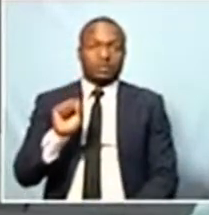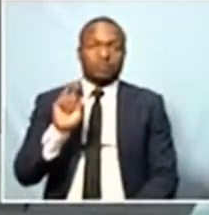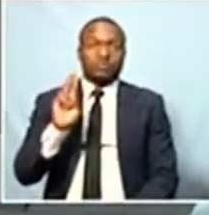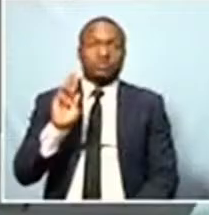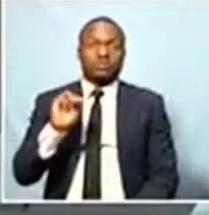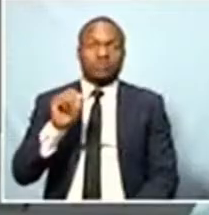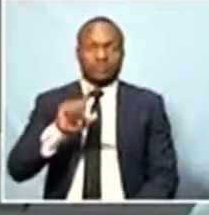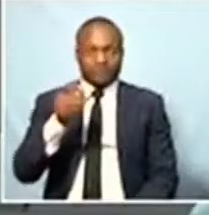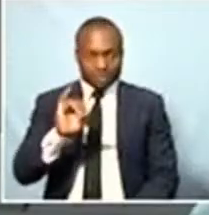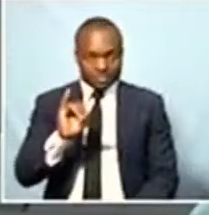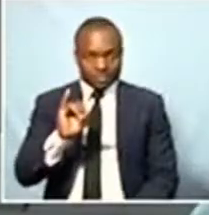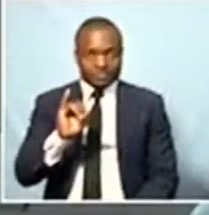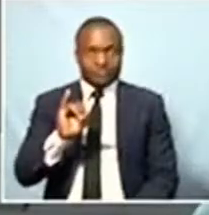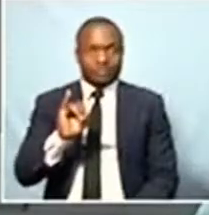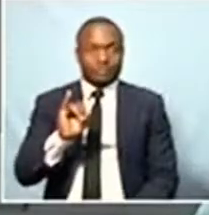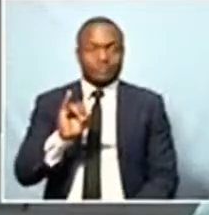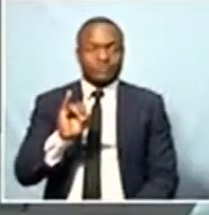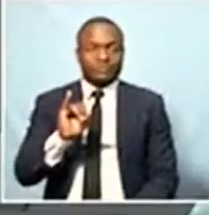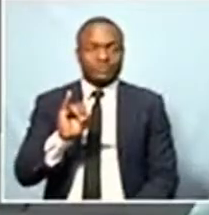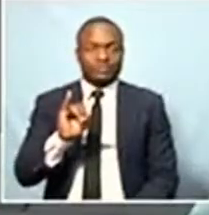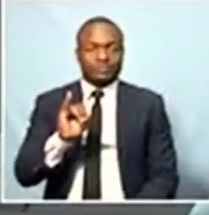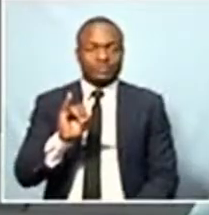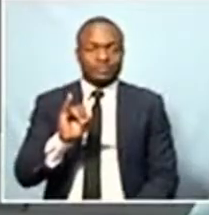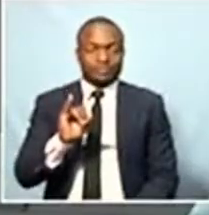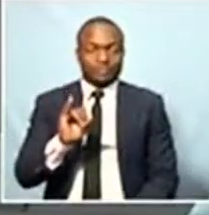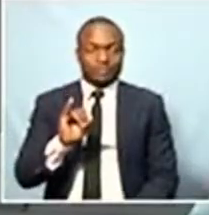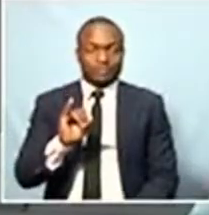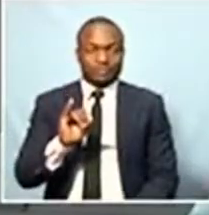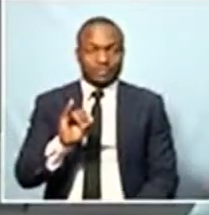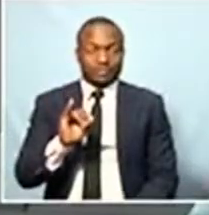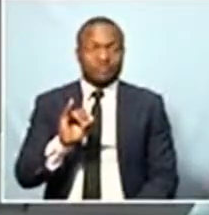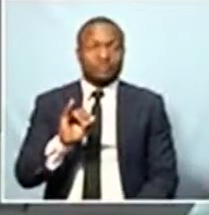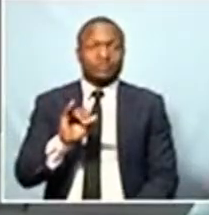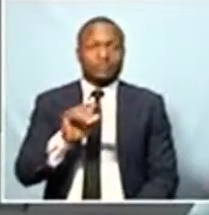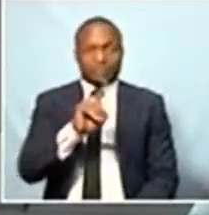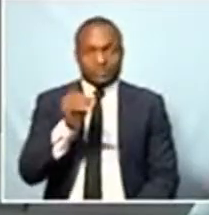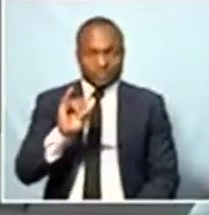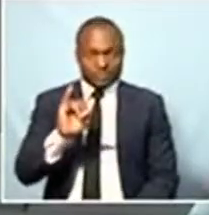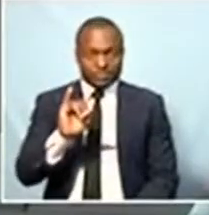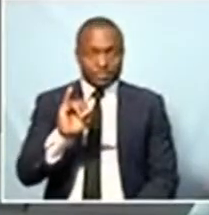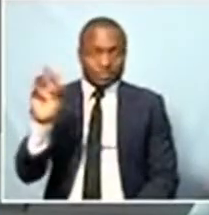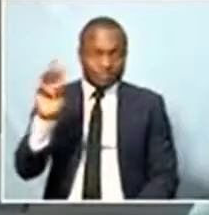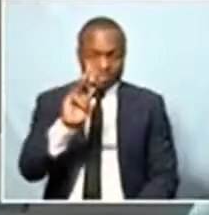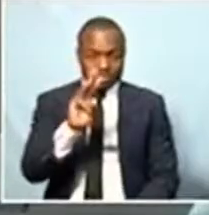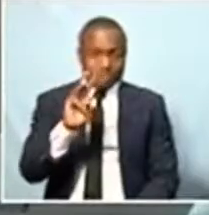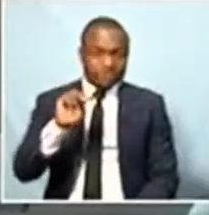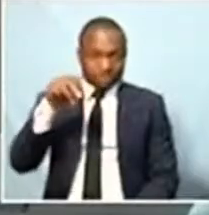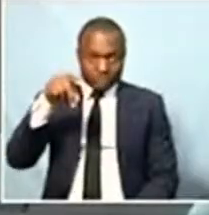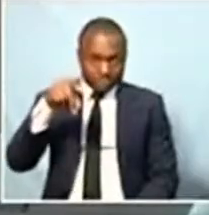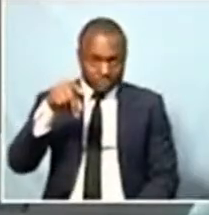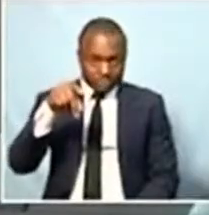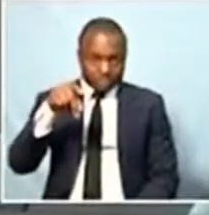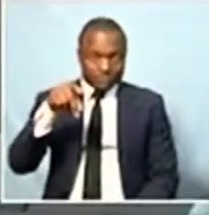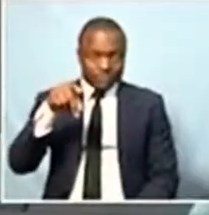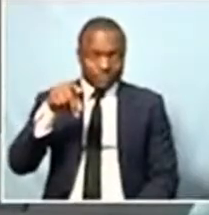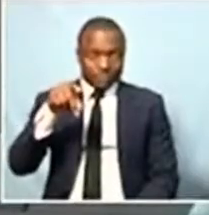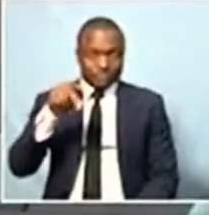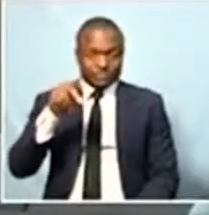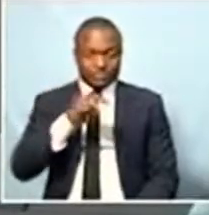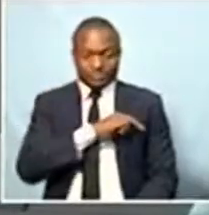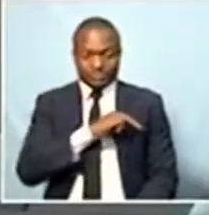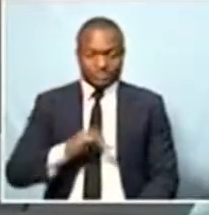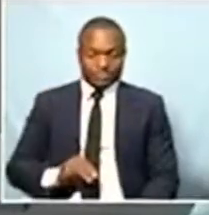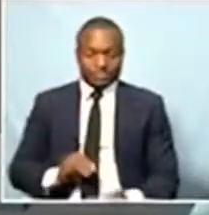Zambezi West constituency in the northwestern province of Zambia, and a member of this